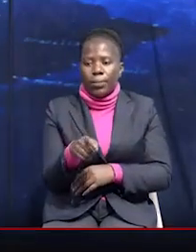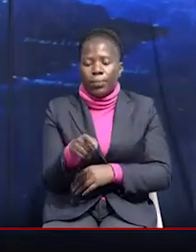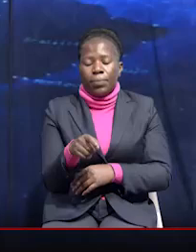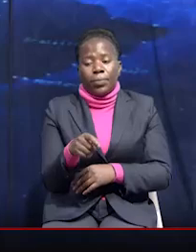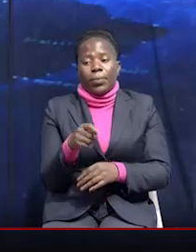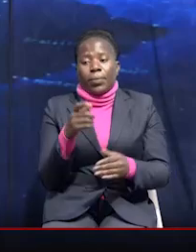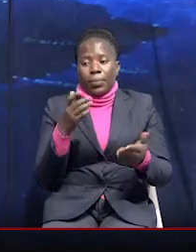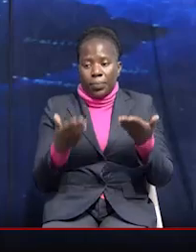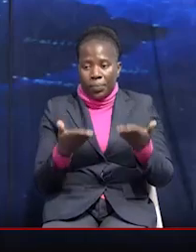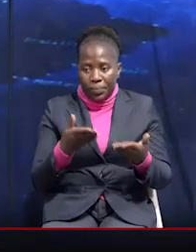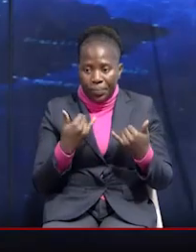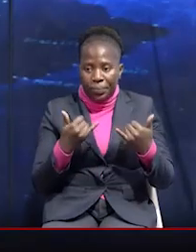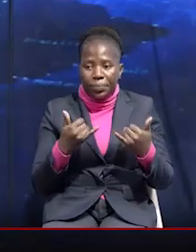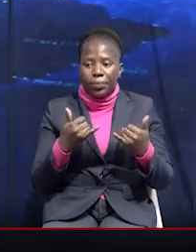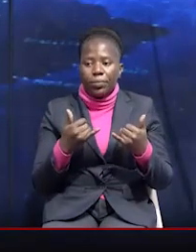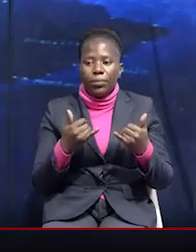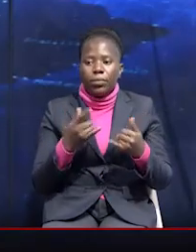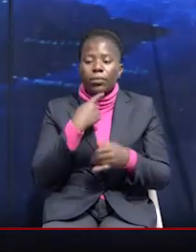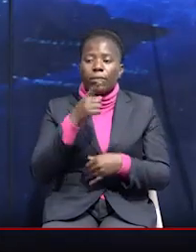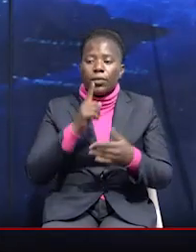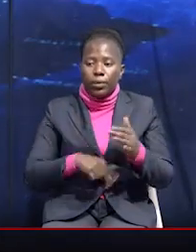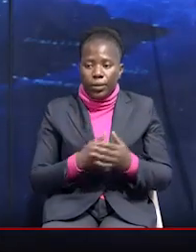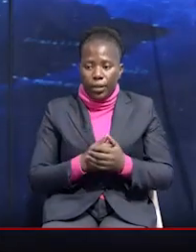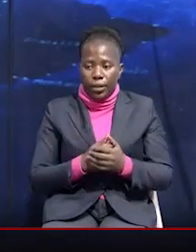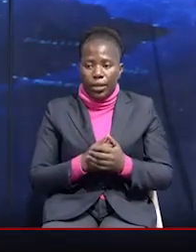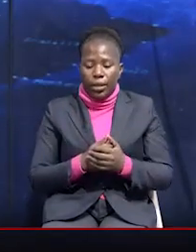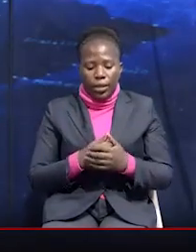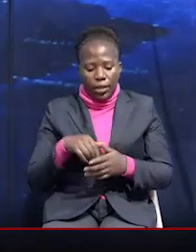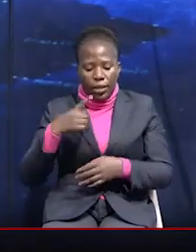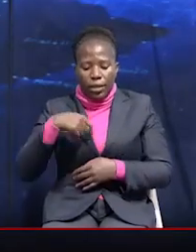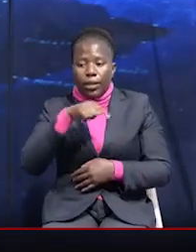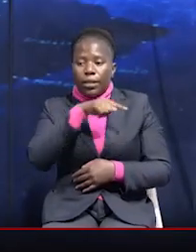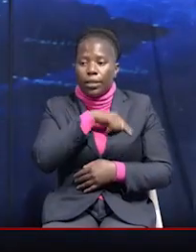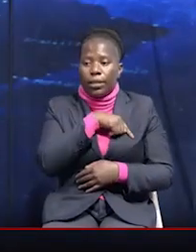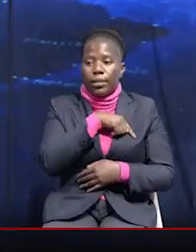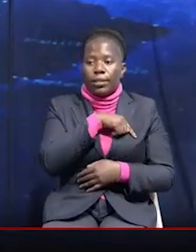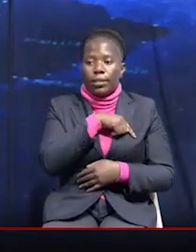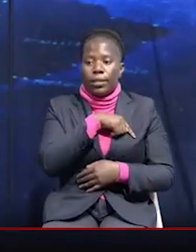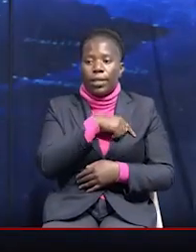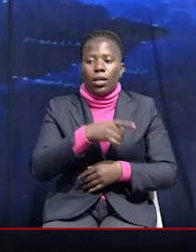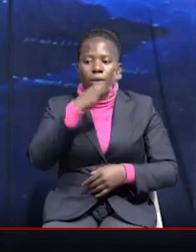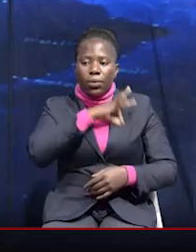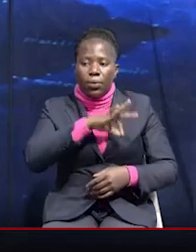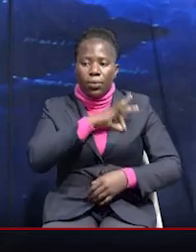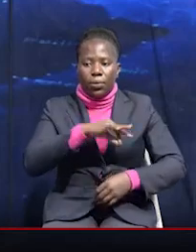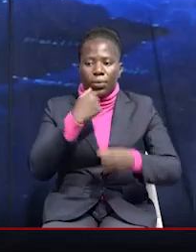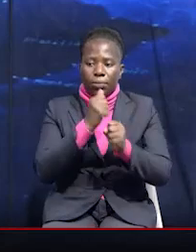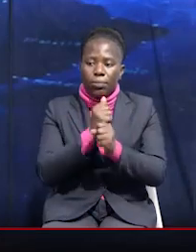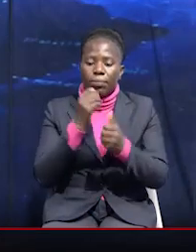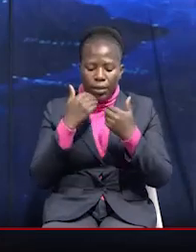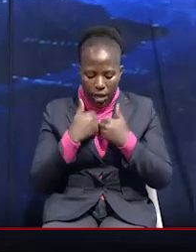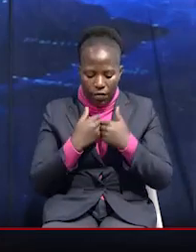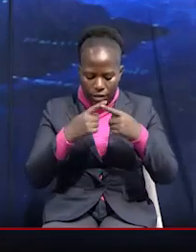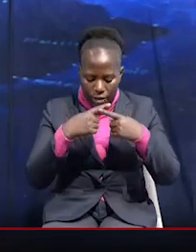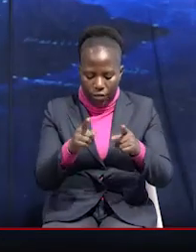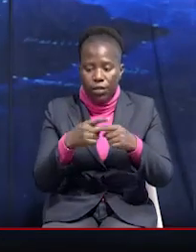by and large, is that we are at a point where we have made substantial impact in so many key areas,